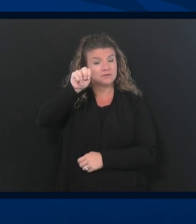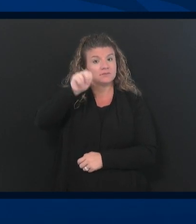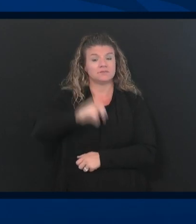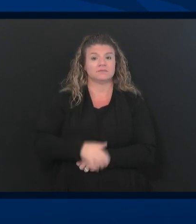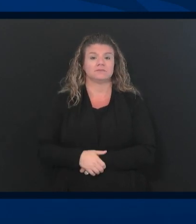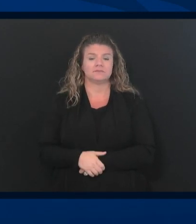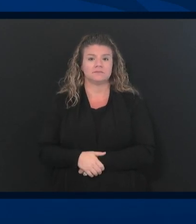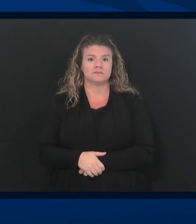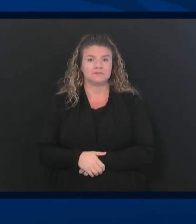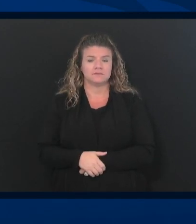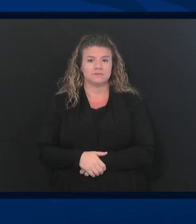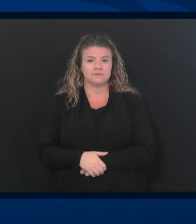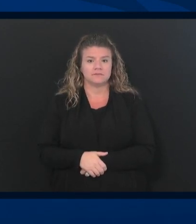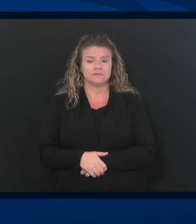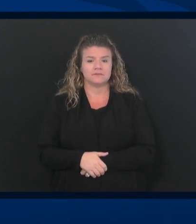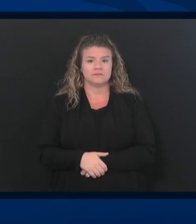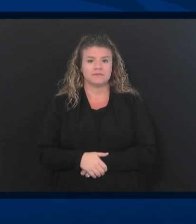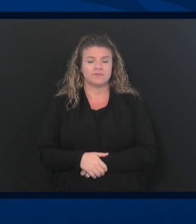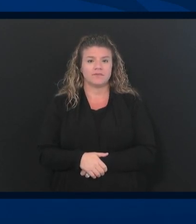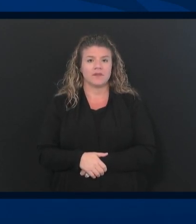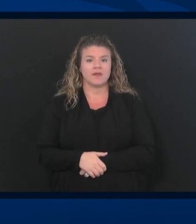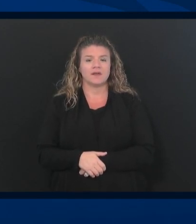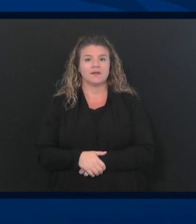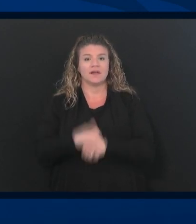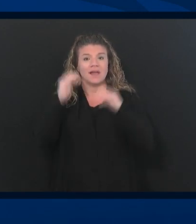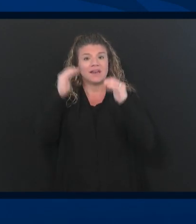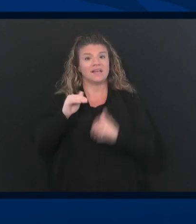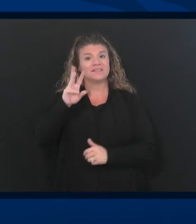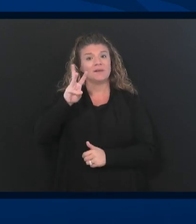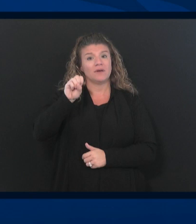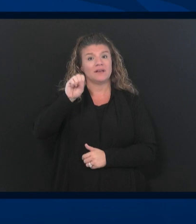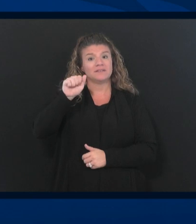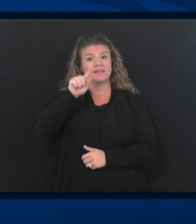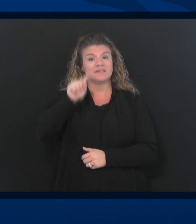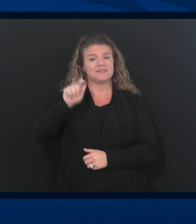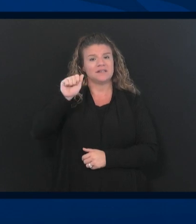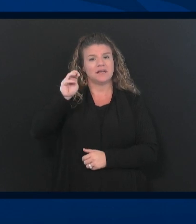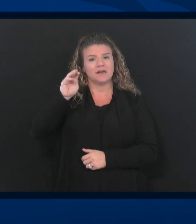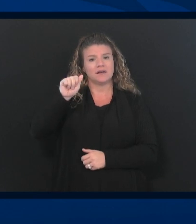Okay, thanks. Up next, let's go to Amanda Barron with WSAZ.